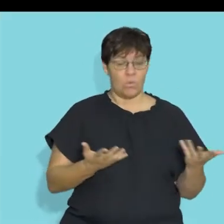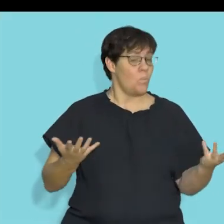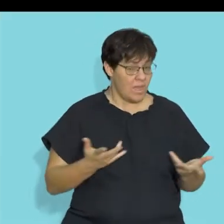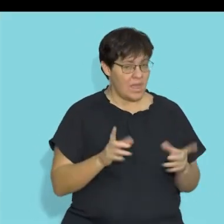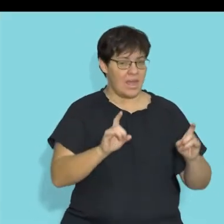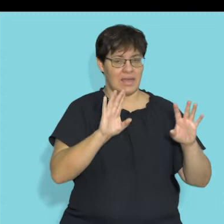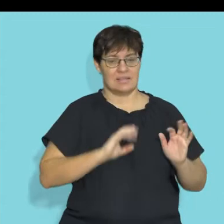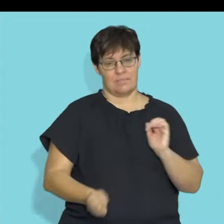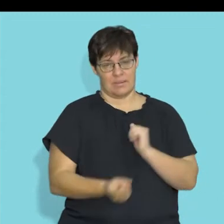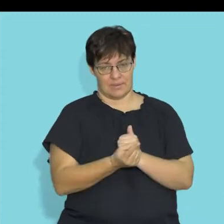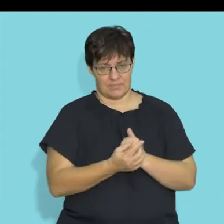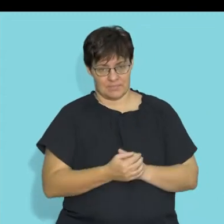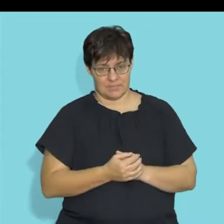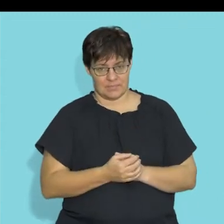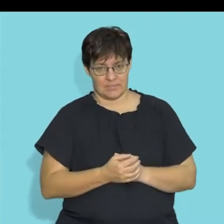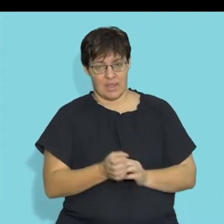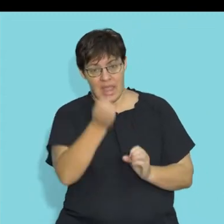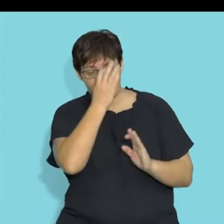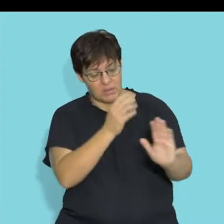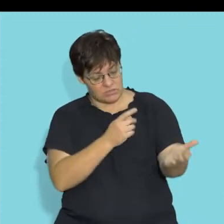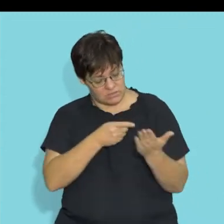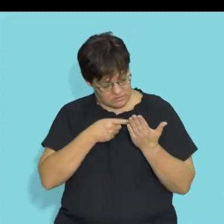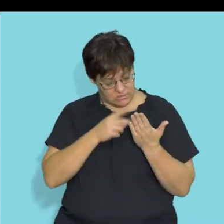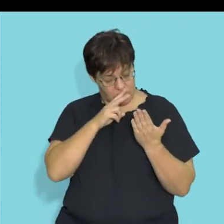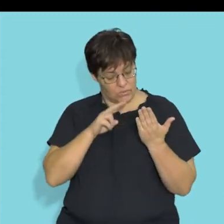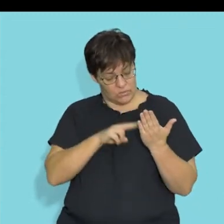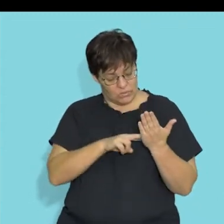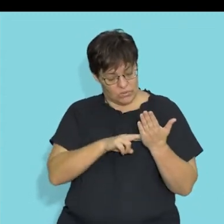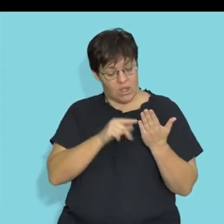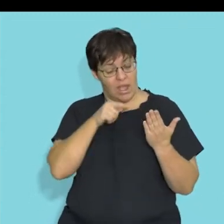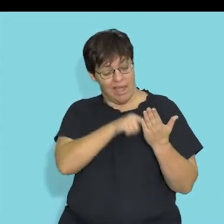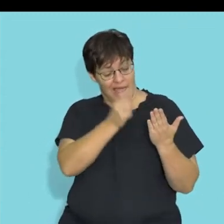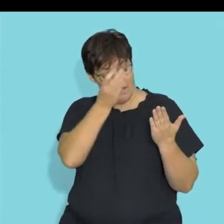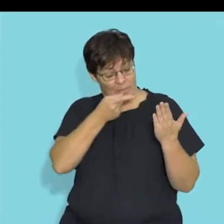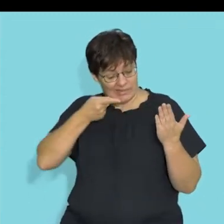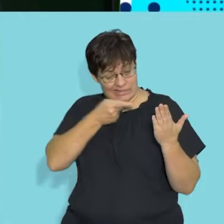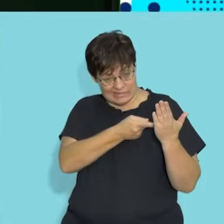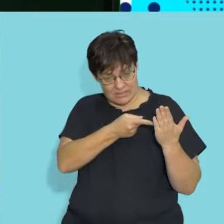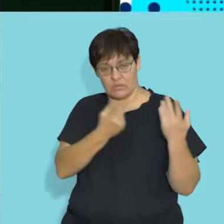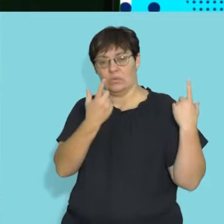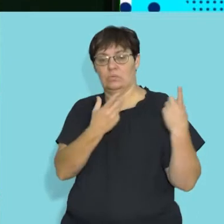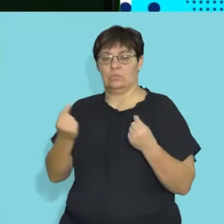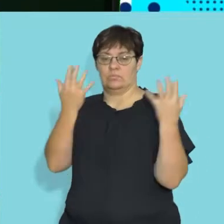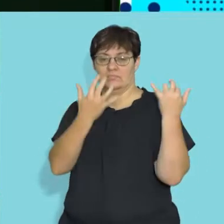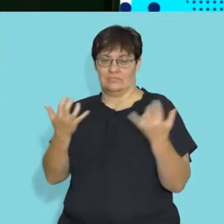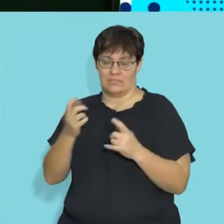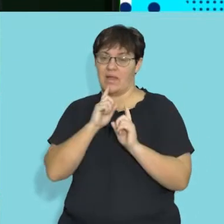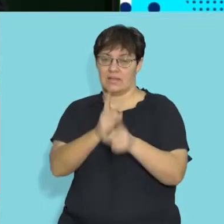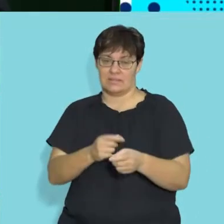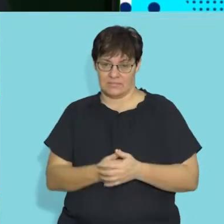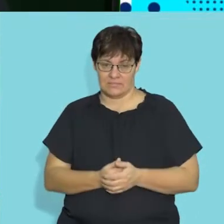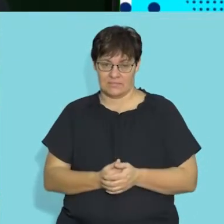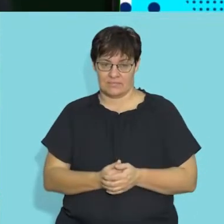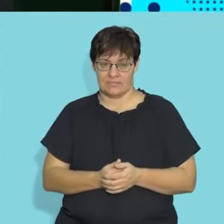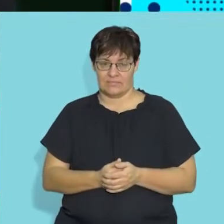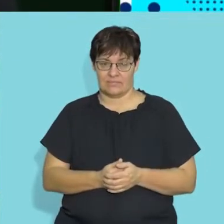have to work out in the exams. So look at the information that's provided to you, and based on that information,